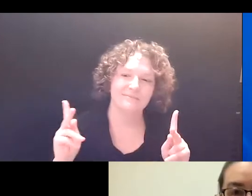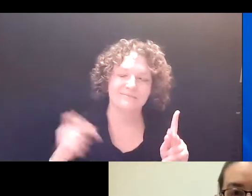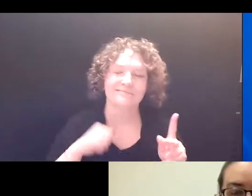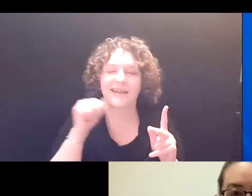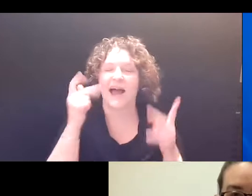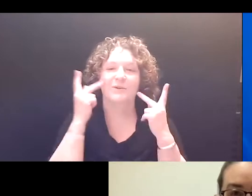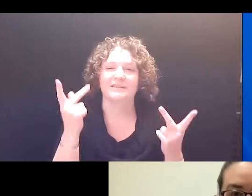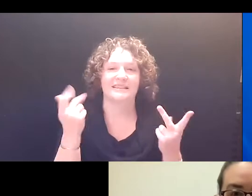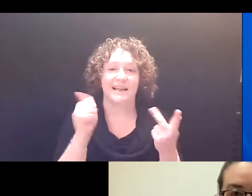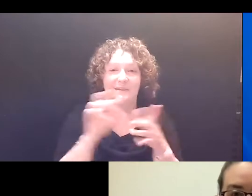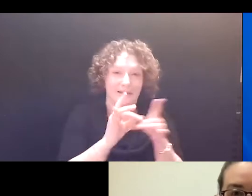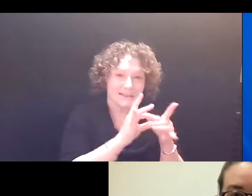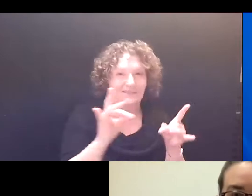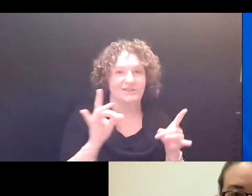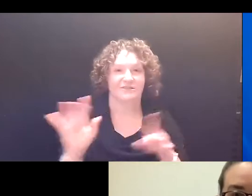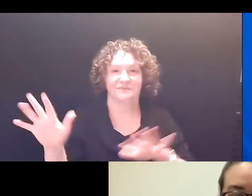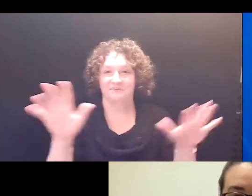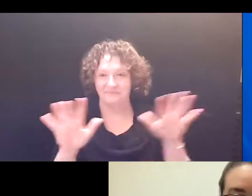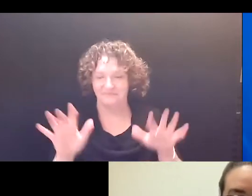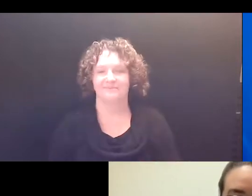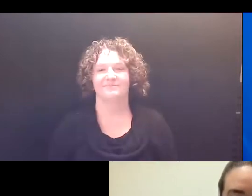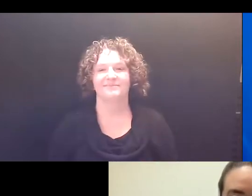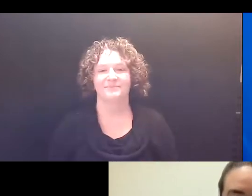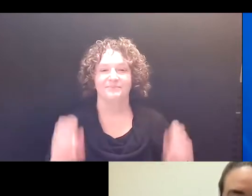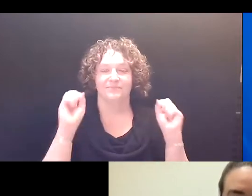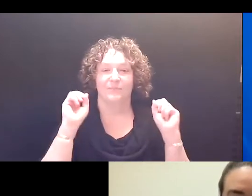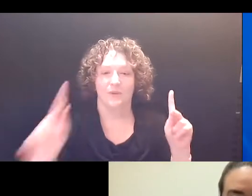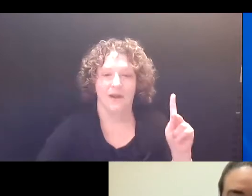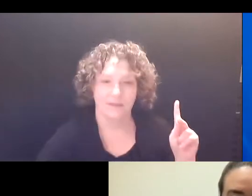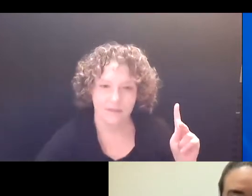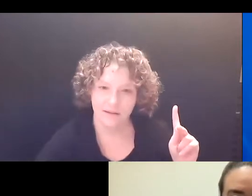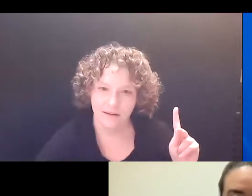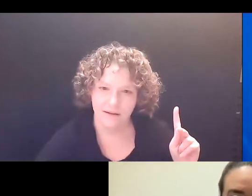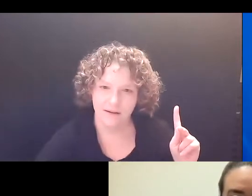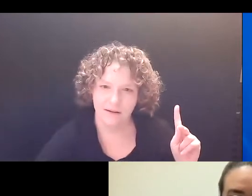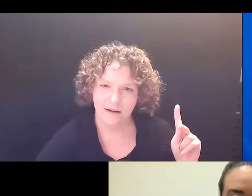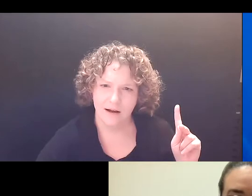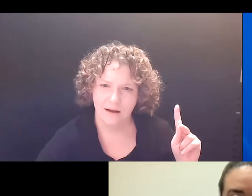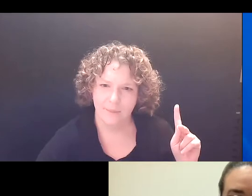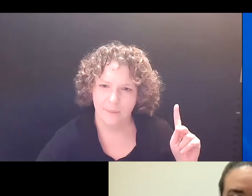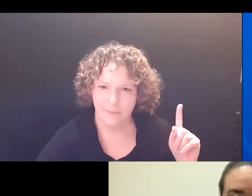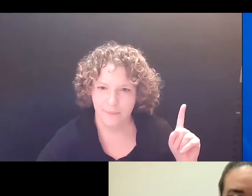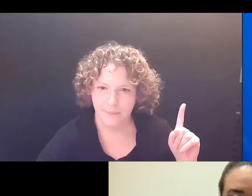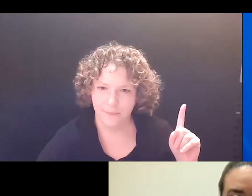Hopefully everything's okay. I don't see any messages or comments or anything regarding that. So